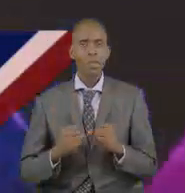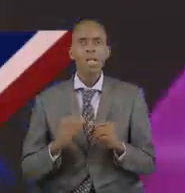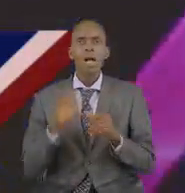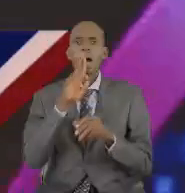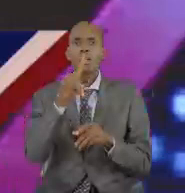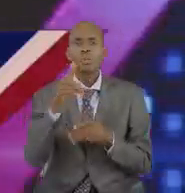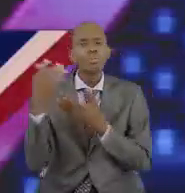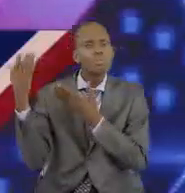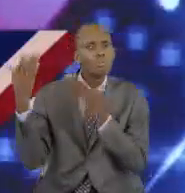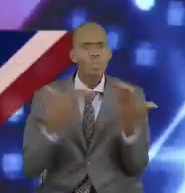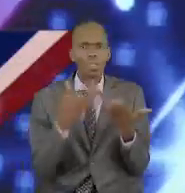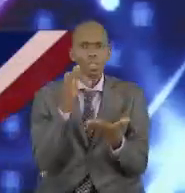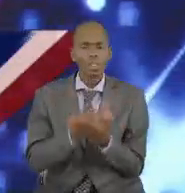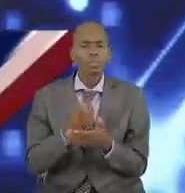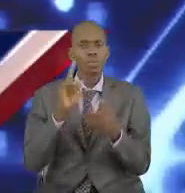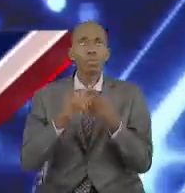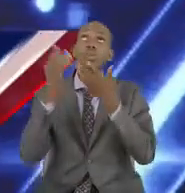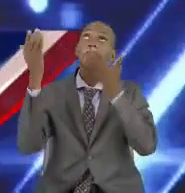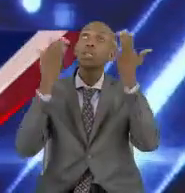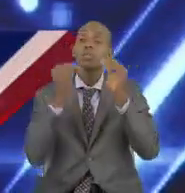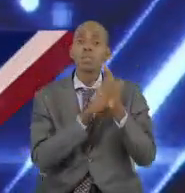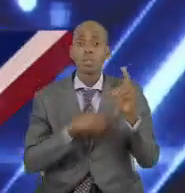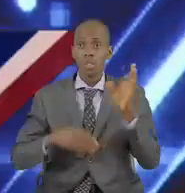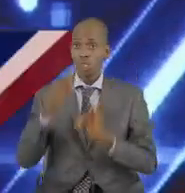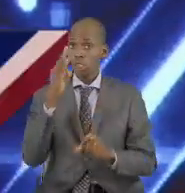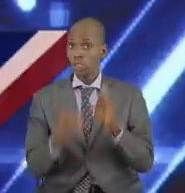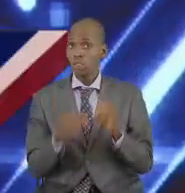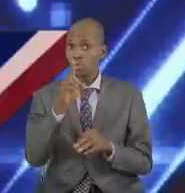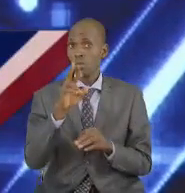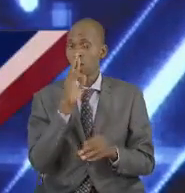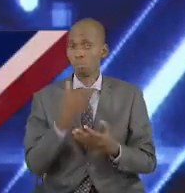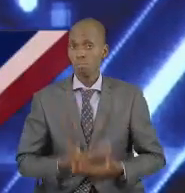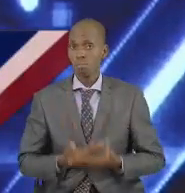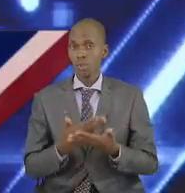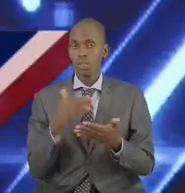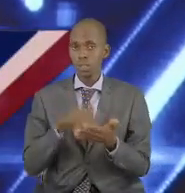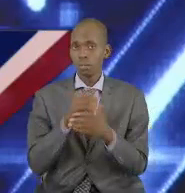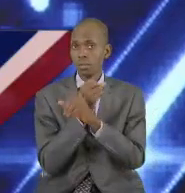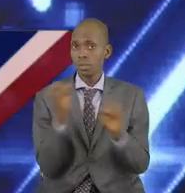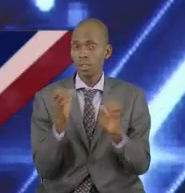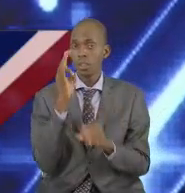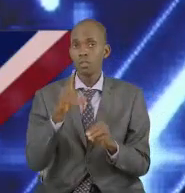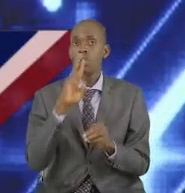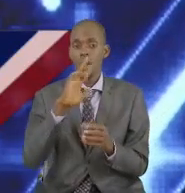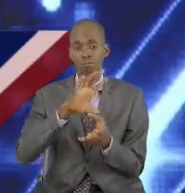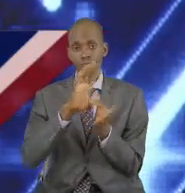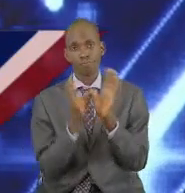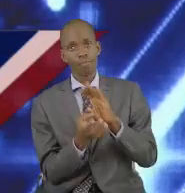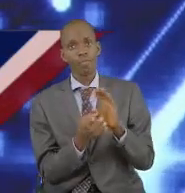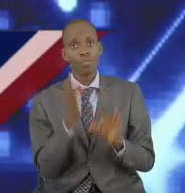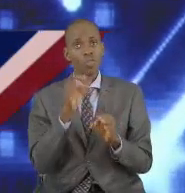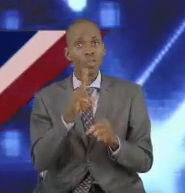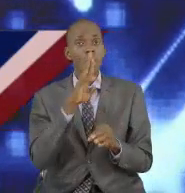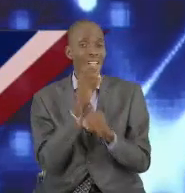bringing that to serve the Lord? If you are born again, if you are converted, if you are saved, if